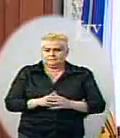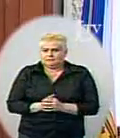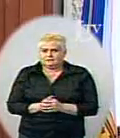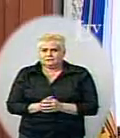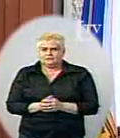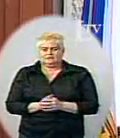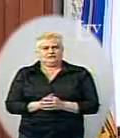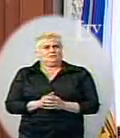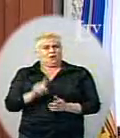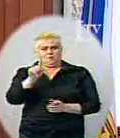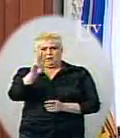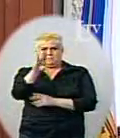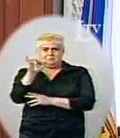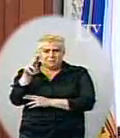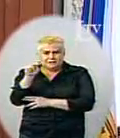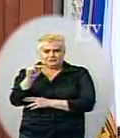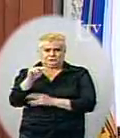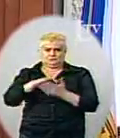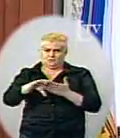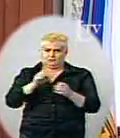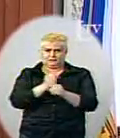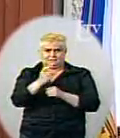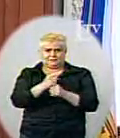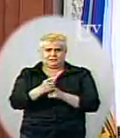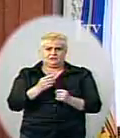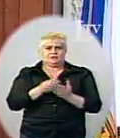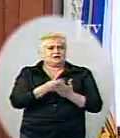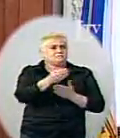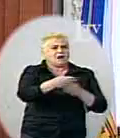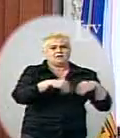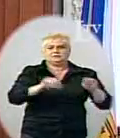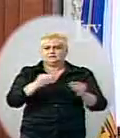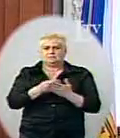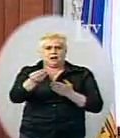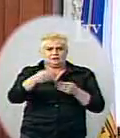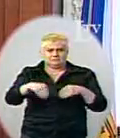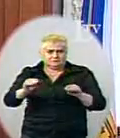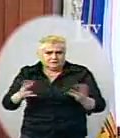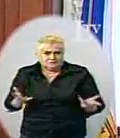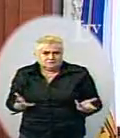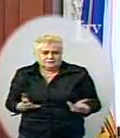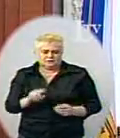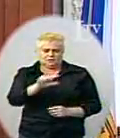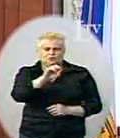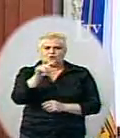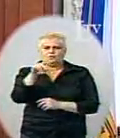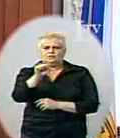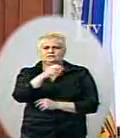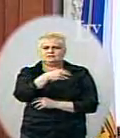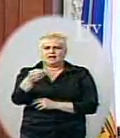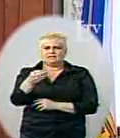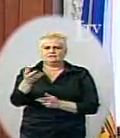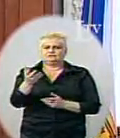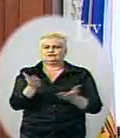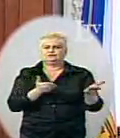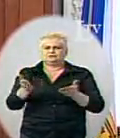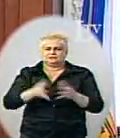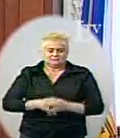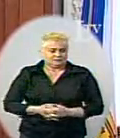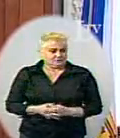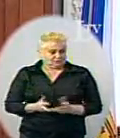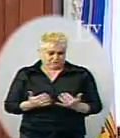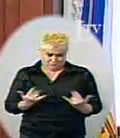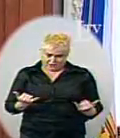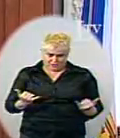year on goods and services, and Nova Scotians rightly expect their government to make wise